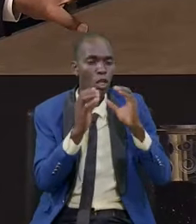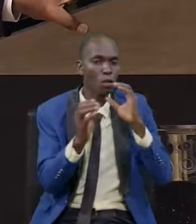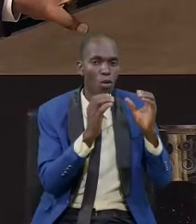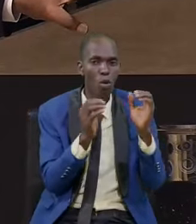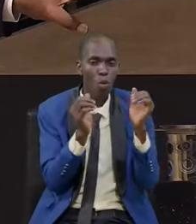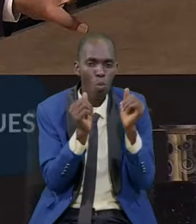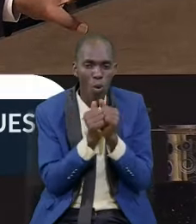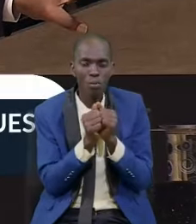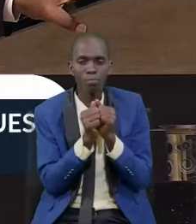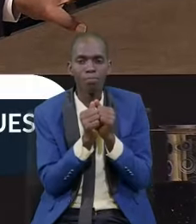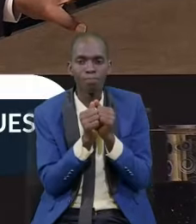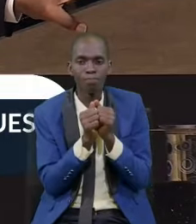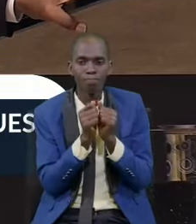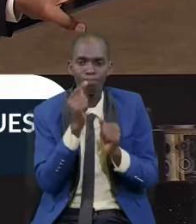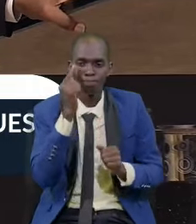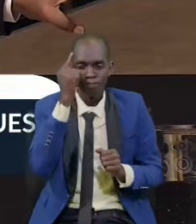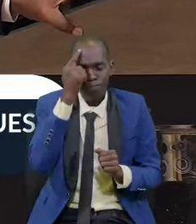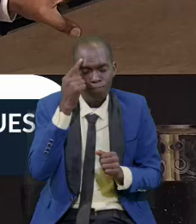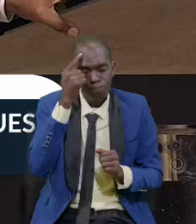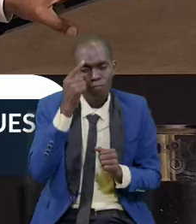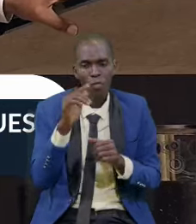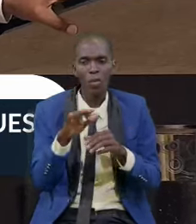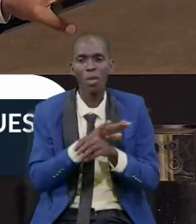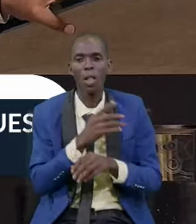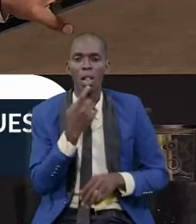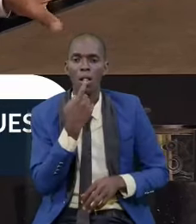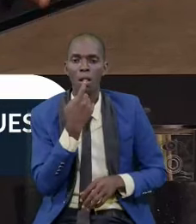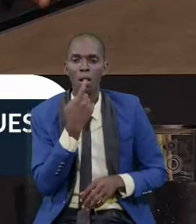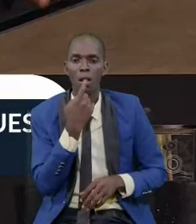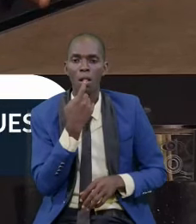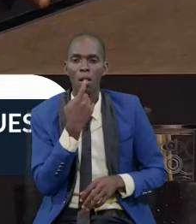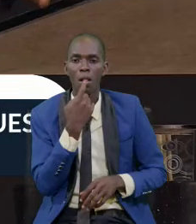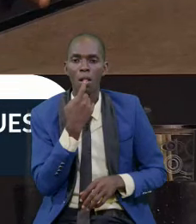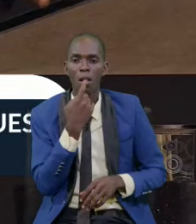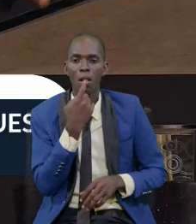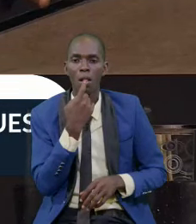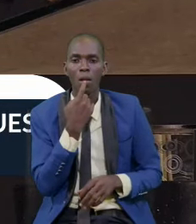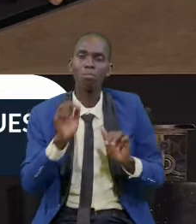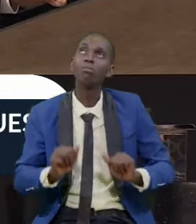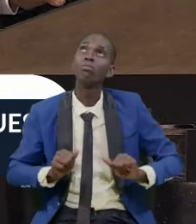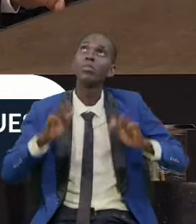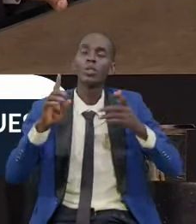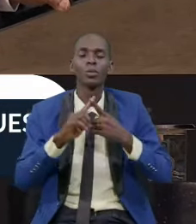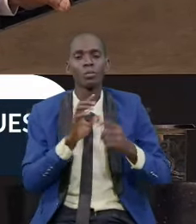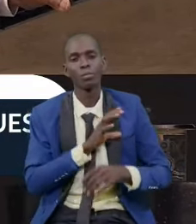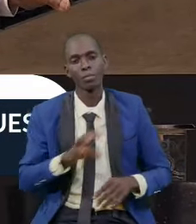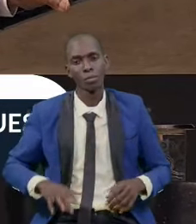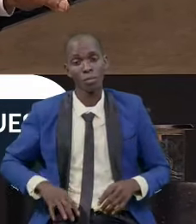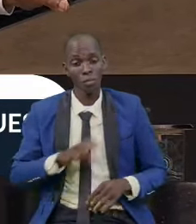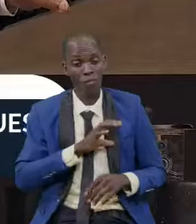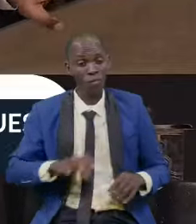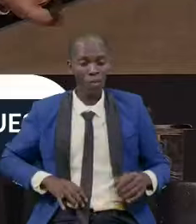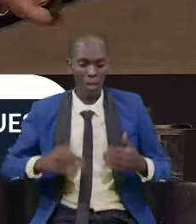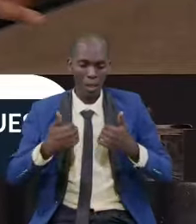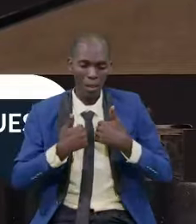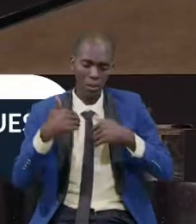tongues. That means that you are consecrated to Christ. Christ has saved us.